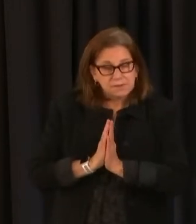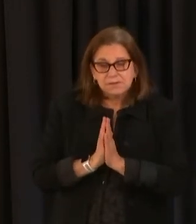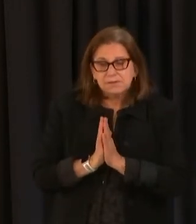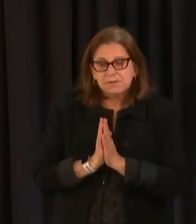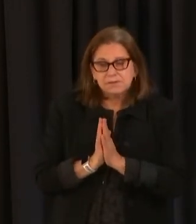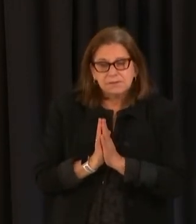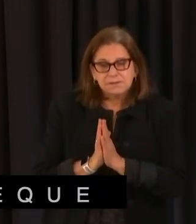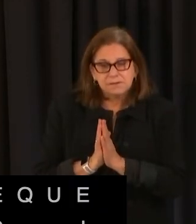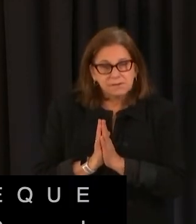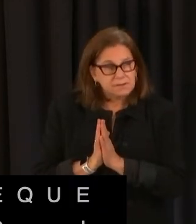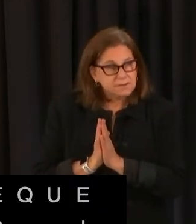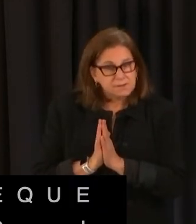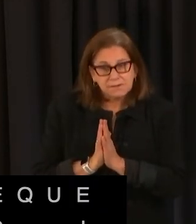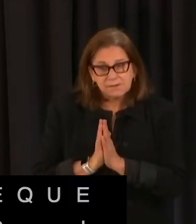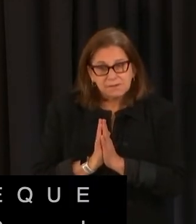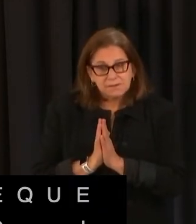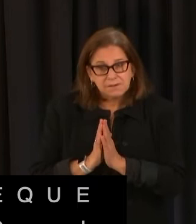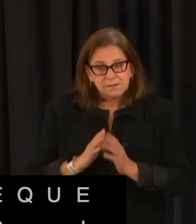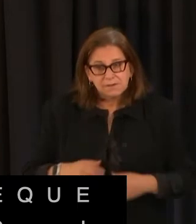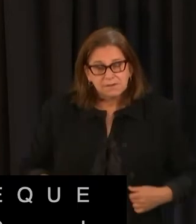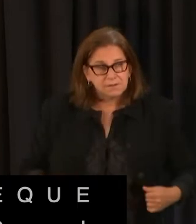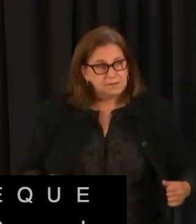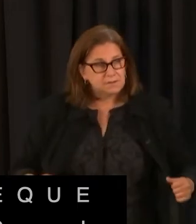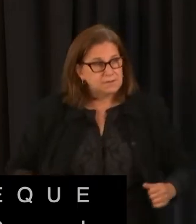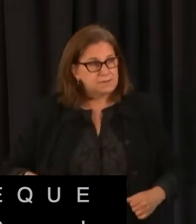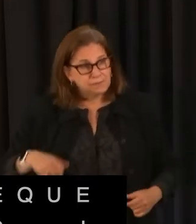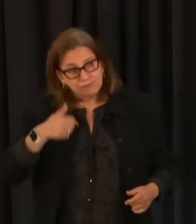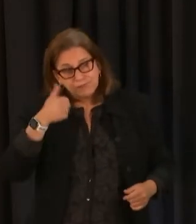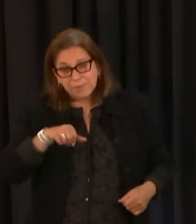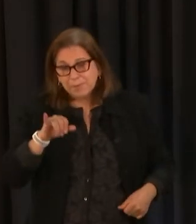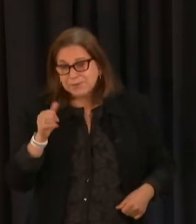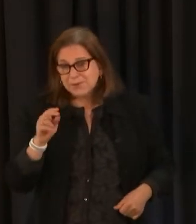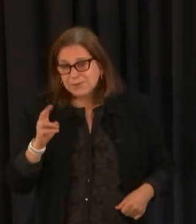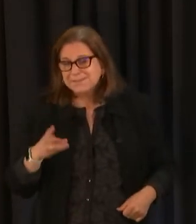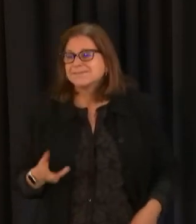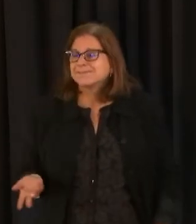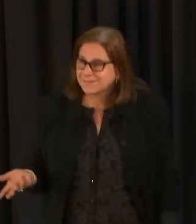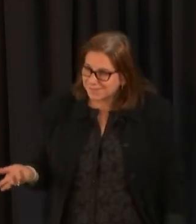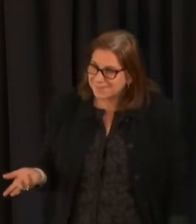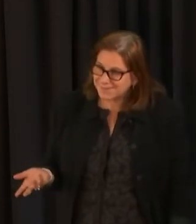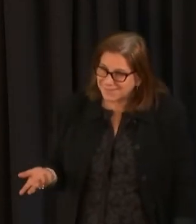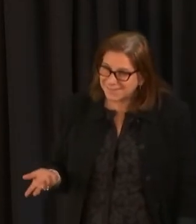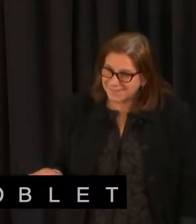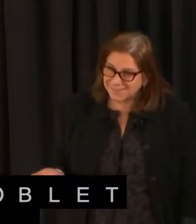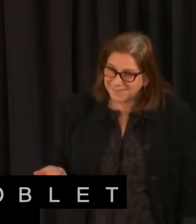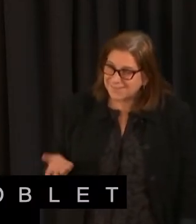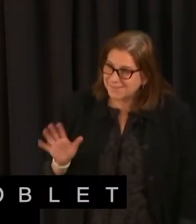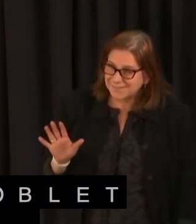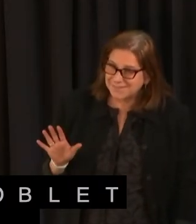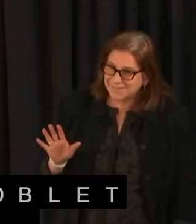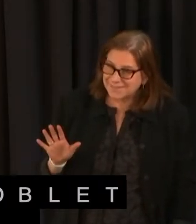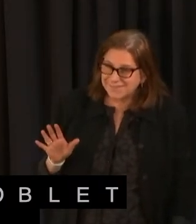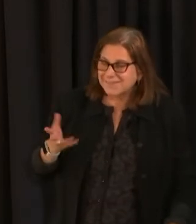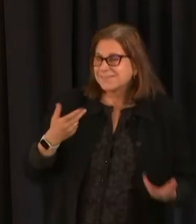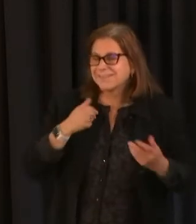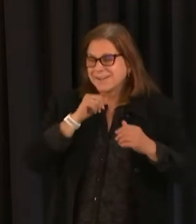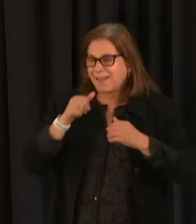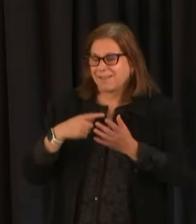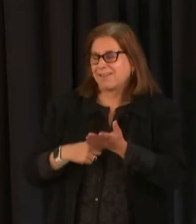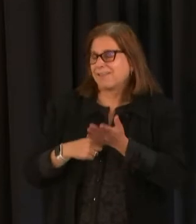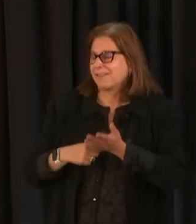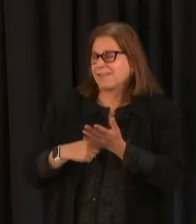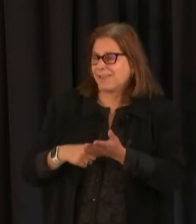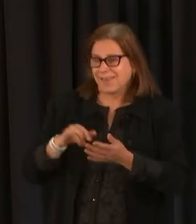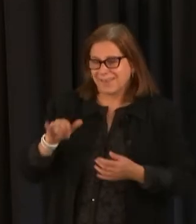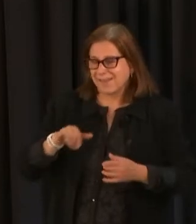that a problem that we saw on January 6th? It's a problem. It's absolutely a problem. I don't want to discuss the